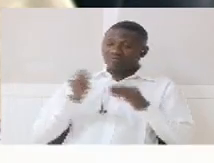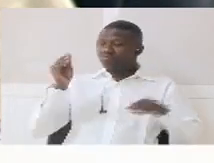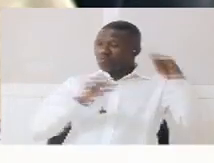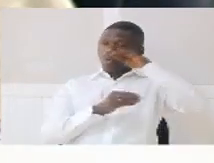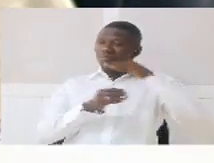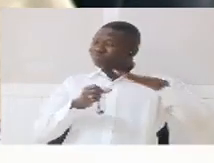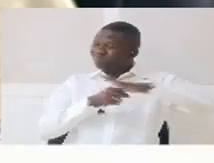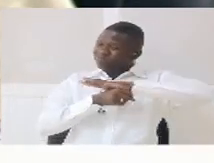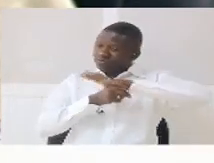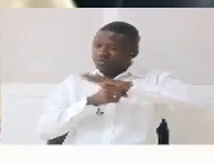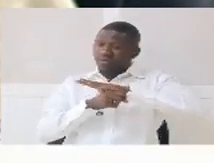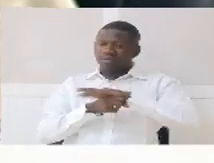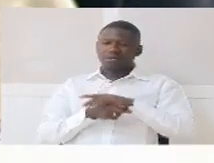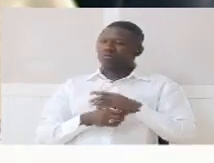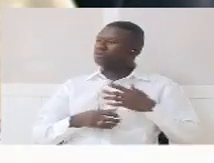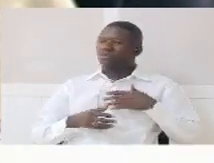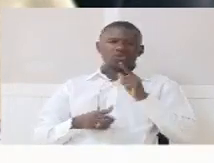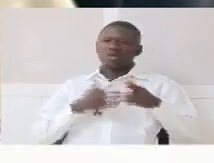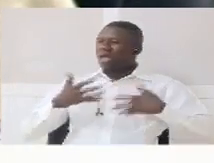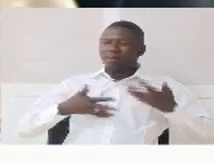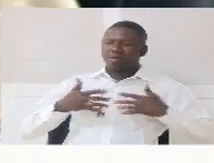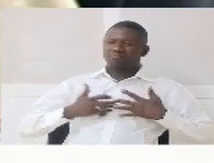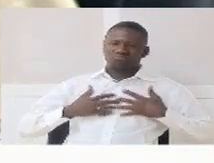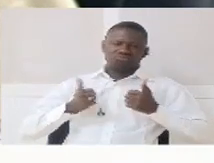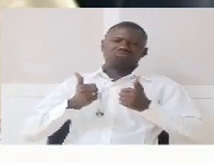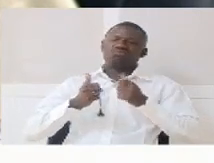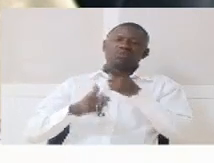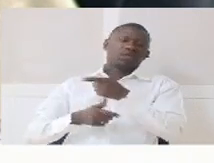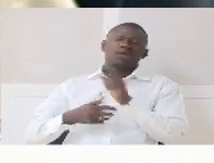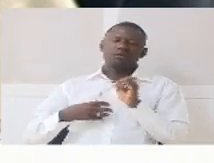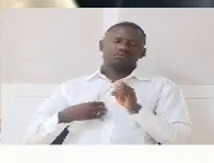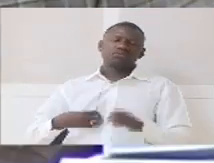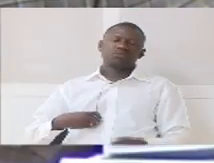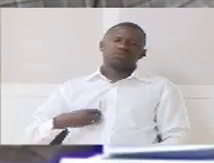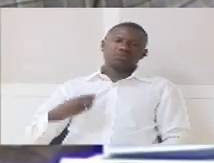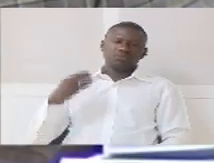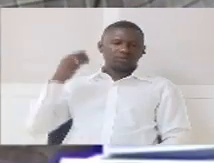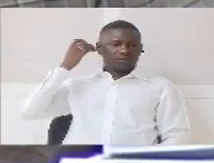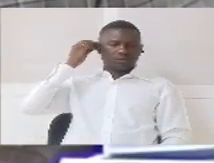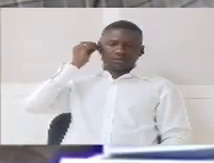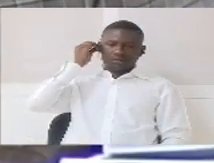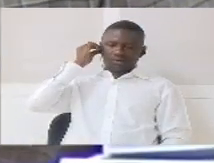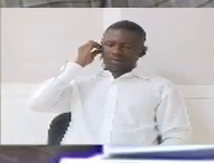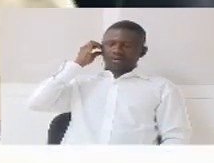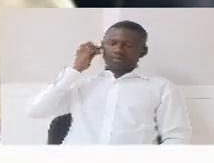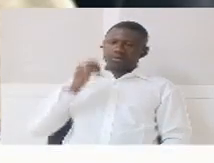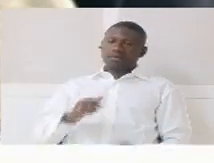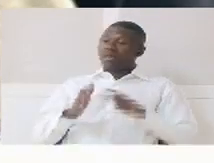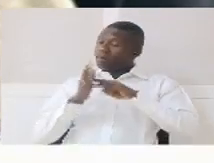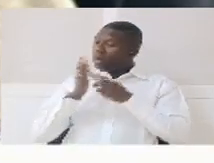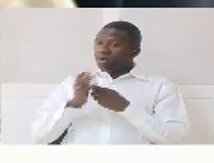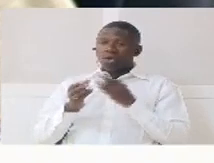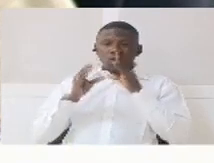obviously there cannot be any talk of comfort there. In fact, you're talking about the overcrowding in the